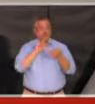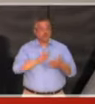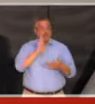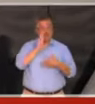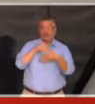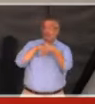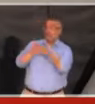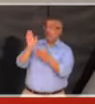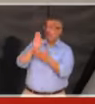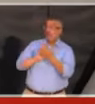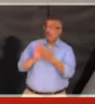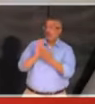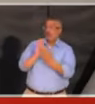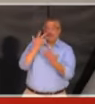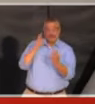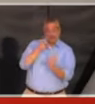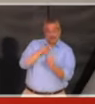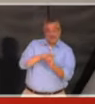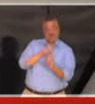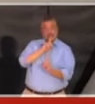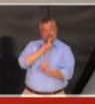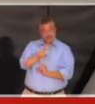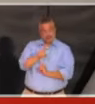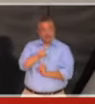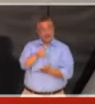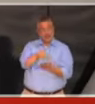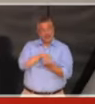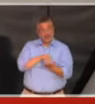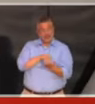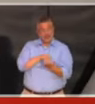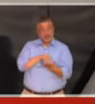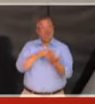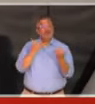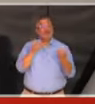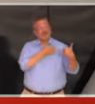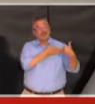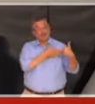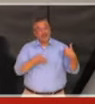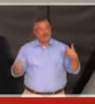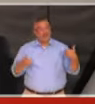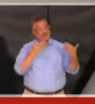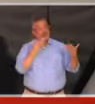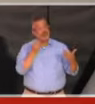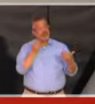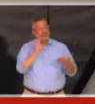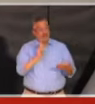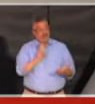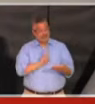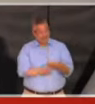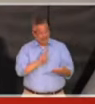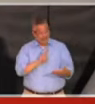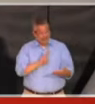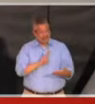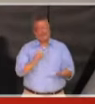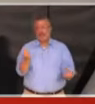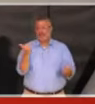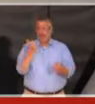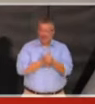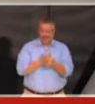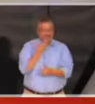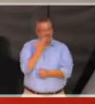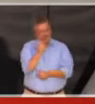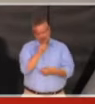to college after filling that out, we've got to make sure we fill them out. So from now on, thanks to the governor's signature, every high